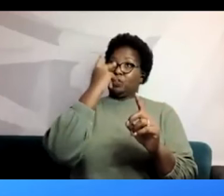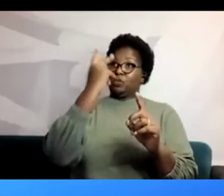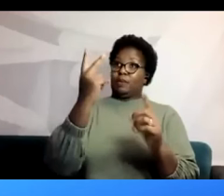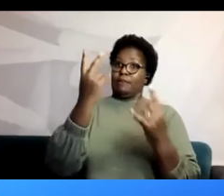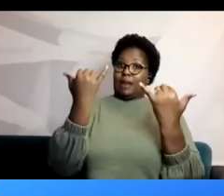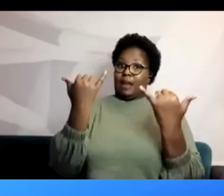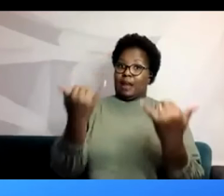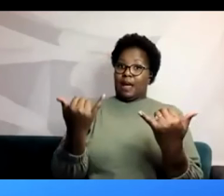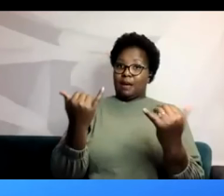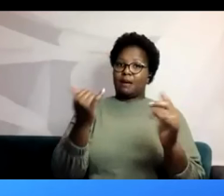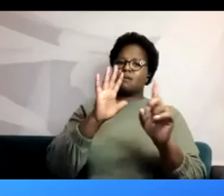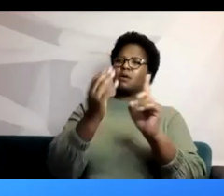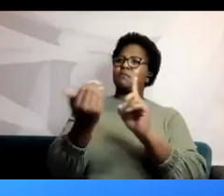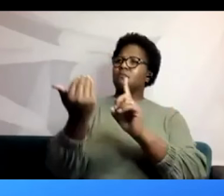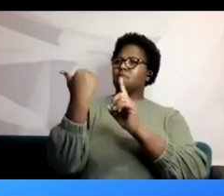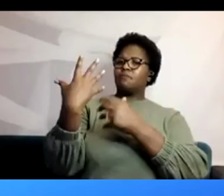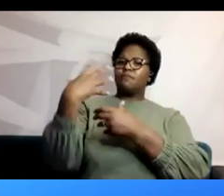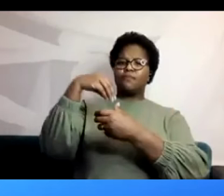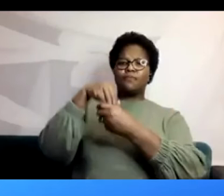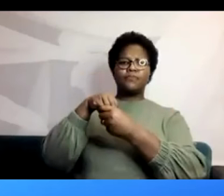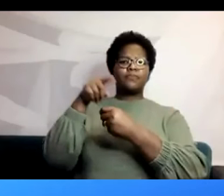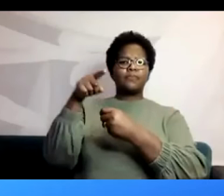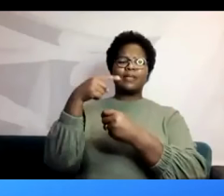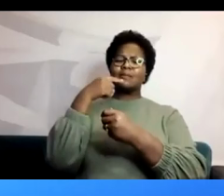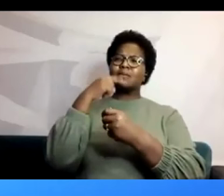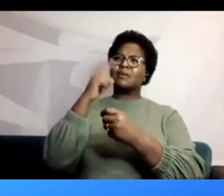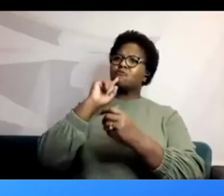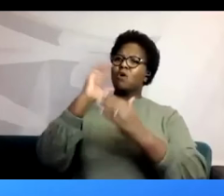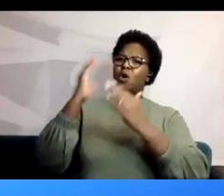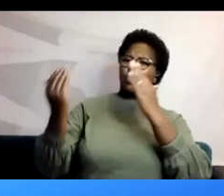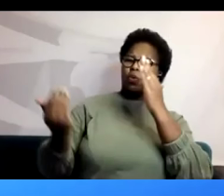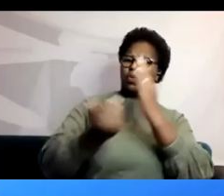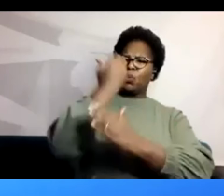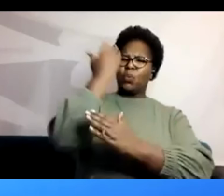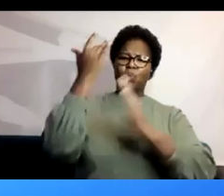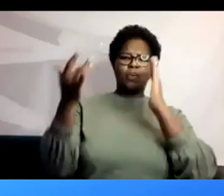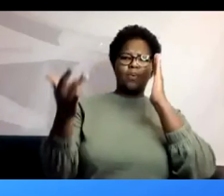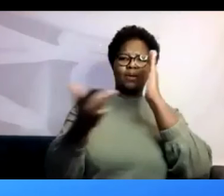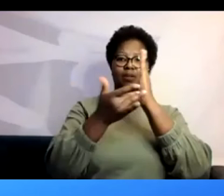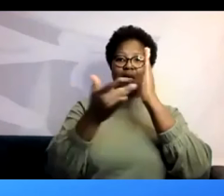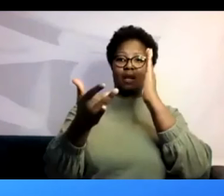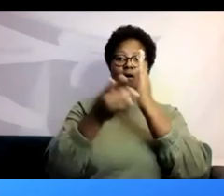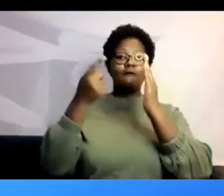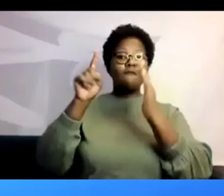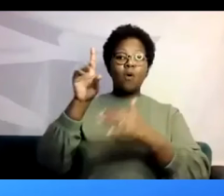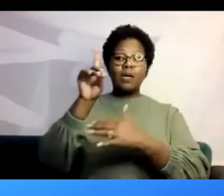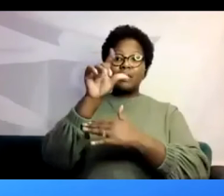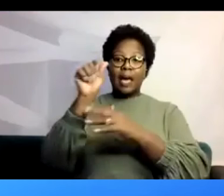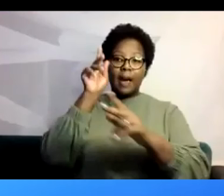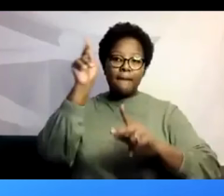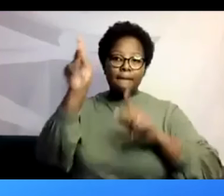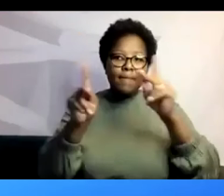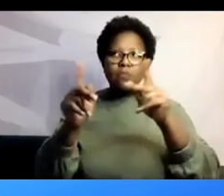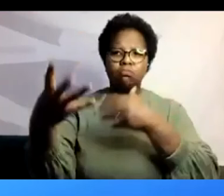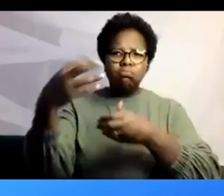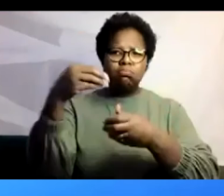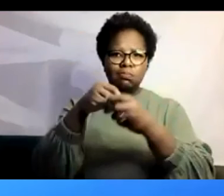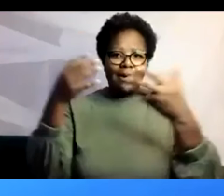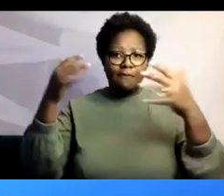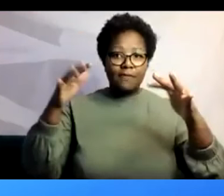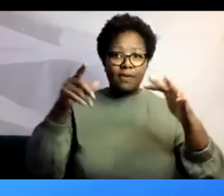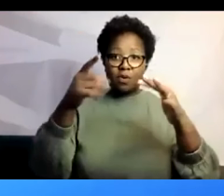beta test for a groundbreaking new communication technology for people with disabilities. You can learn more about Terry and